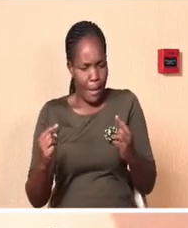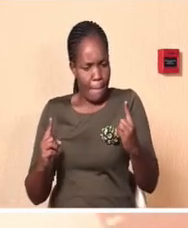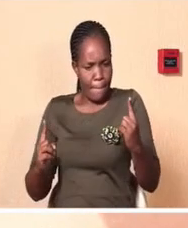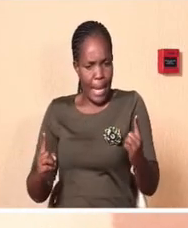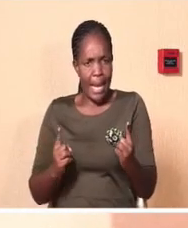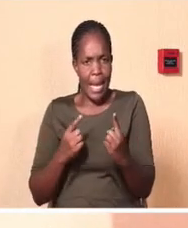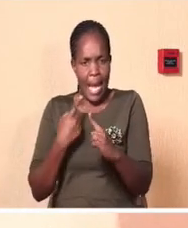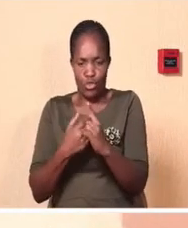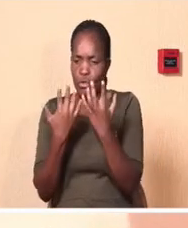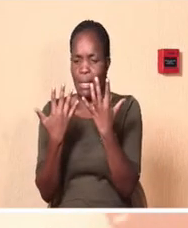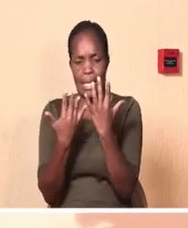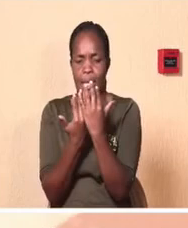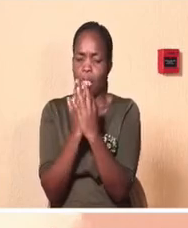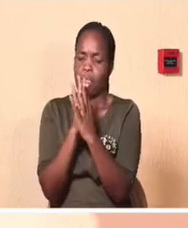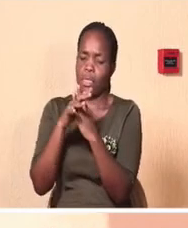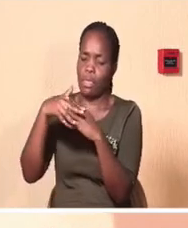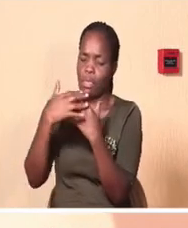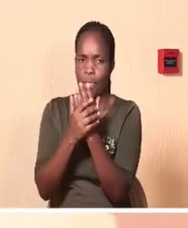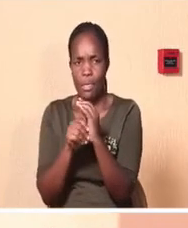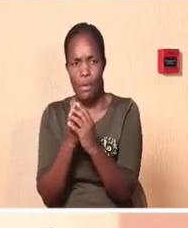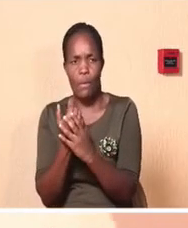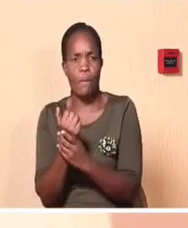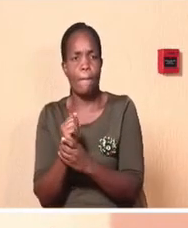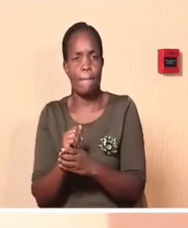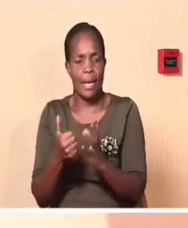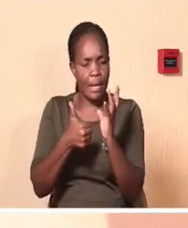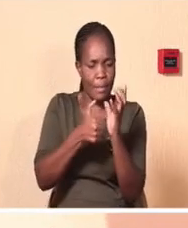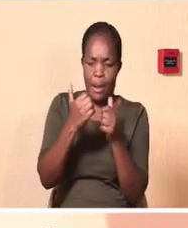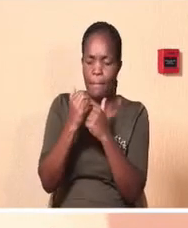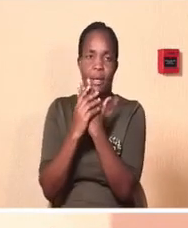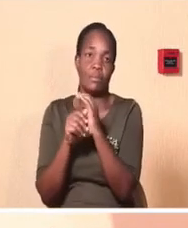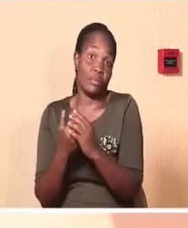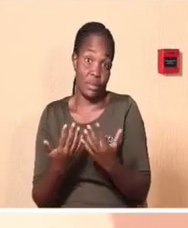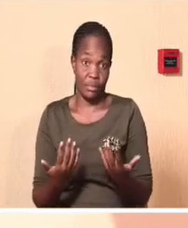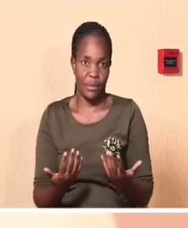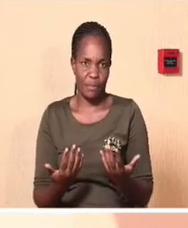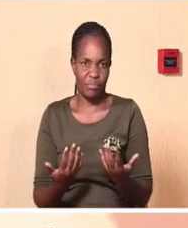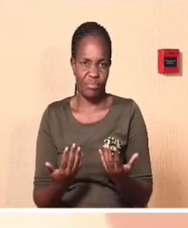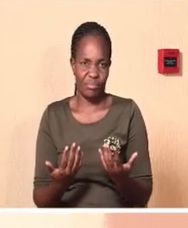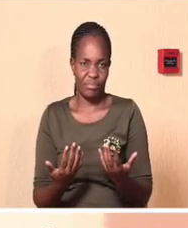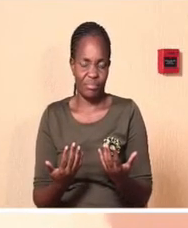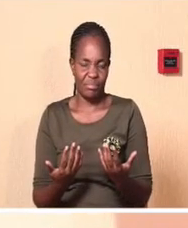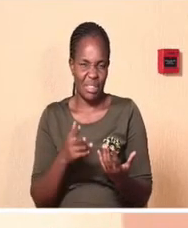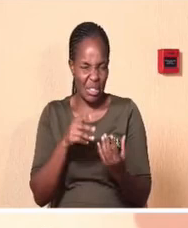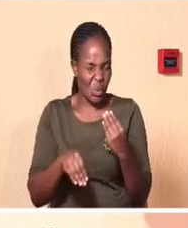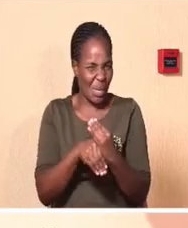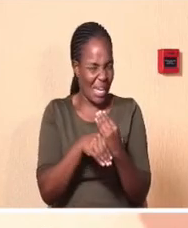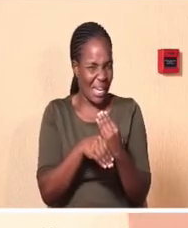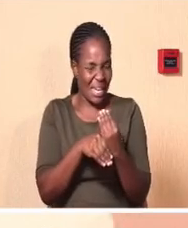hygiene, hand washing, respiratory etiquette, etc., there is no